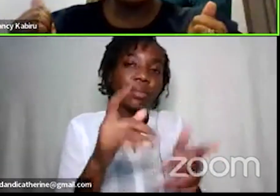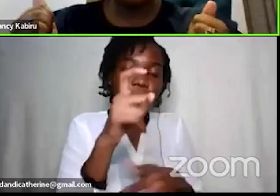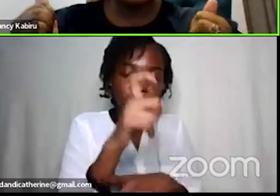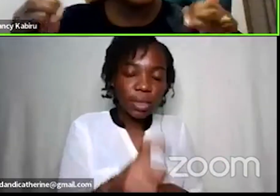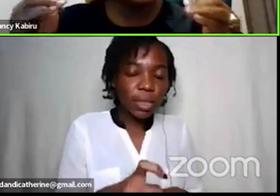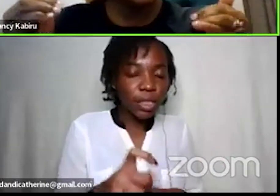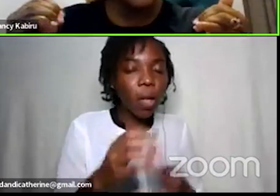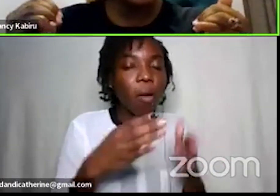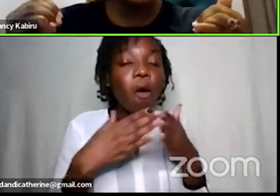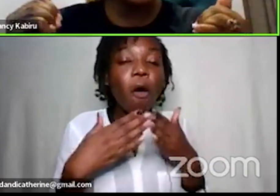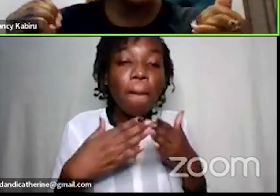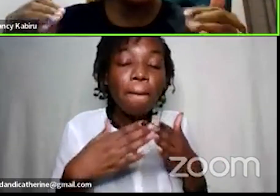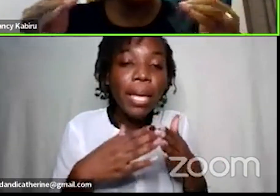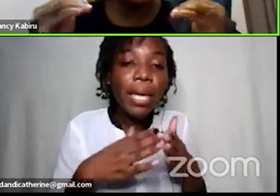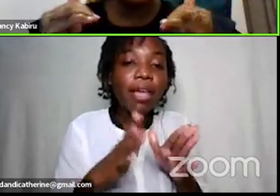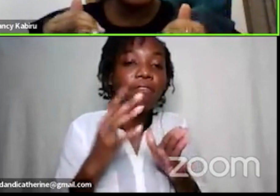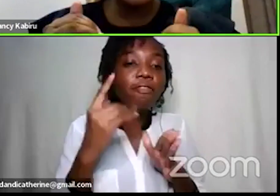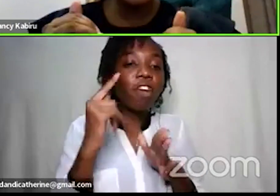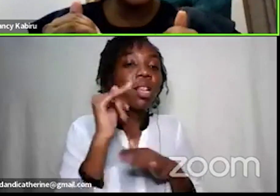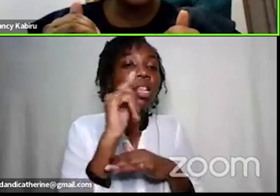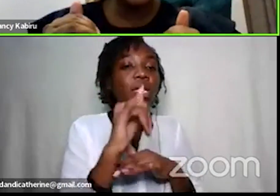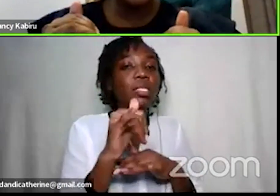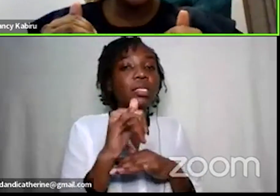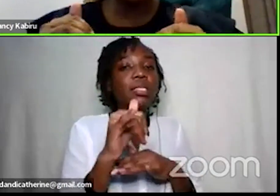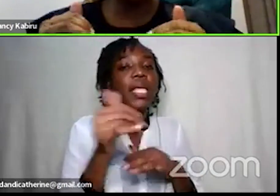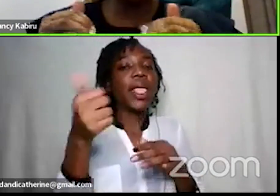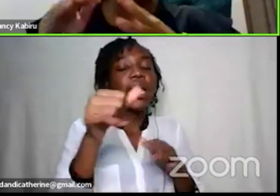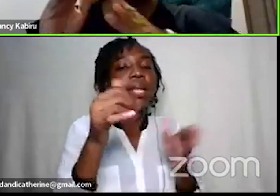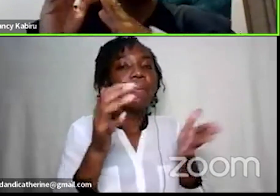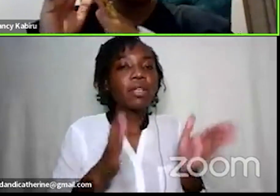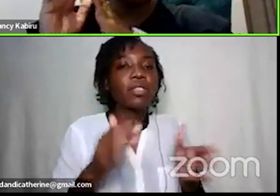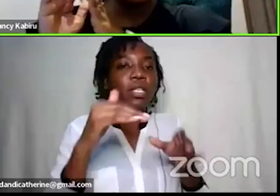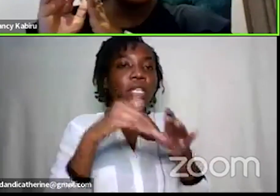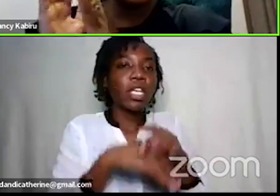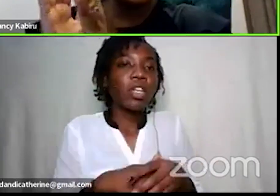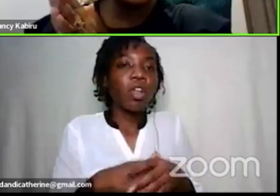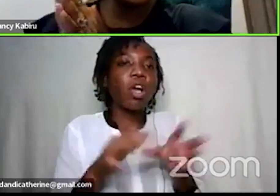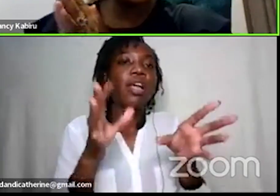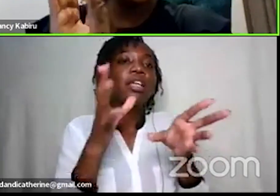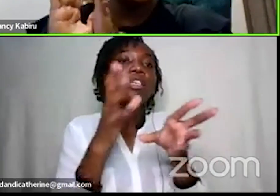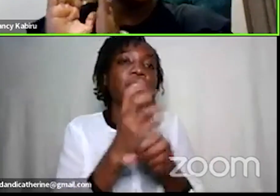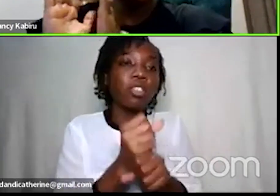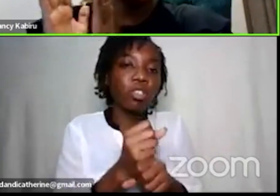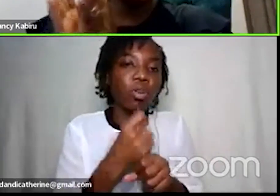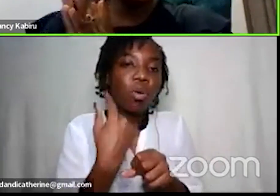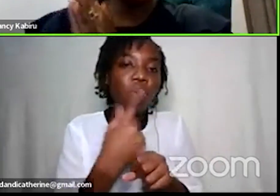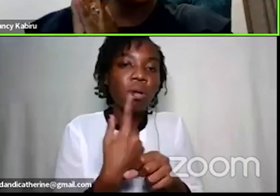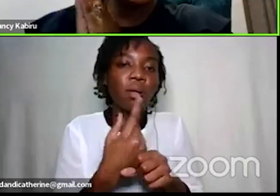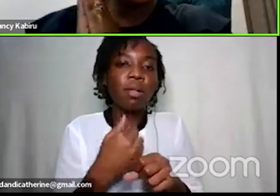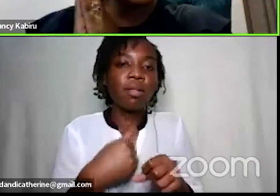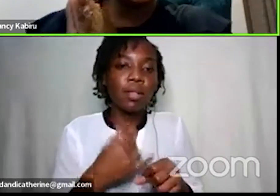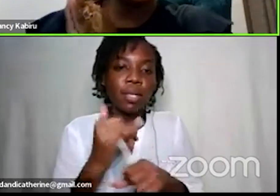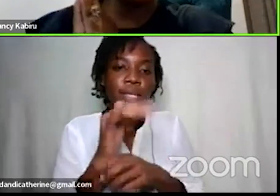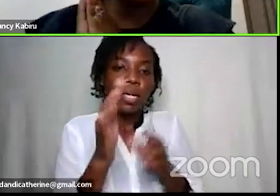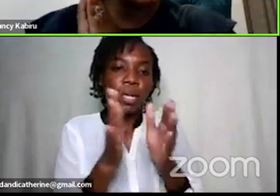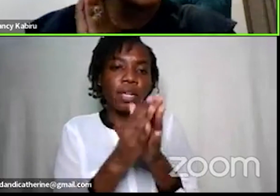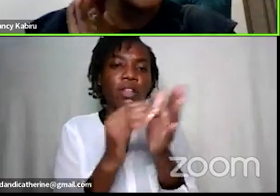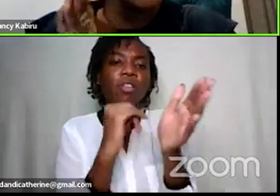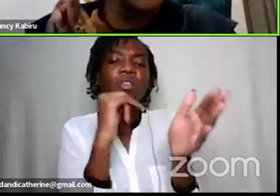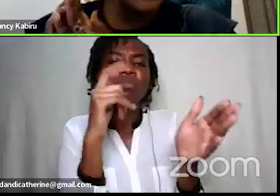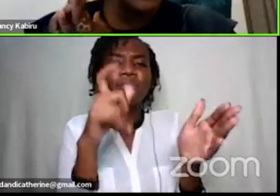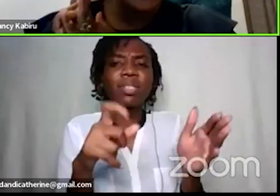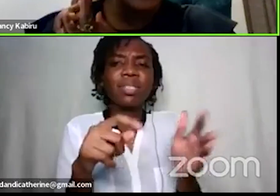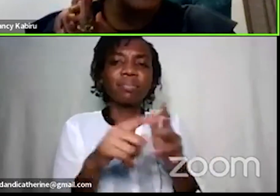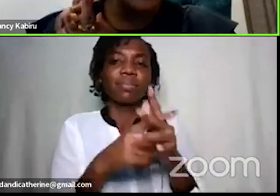accommodating anyone within their organization who has an illness. So we don't need to start hearing